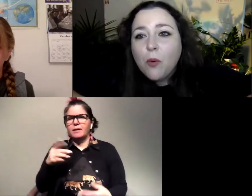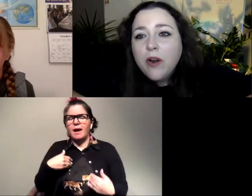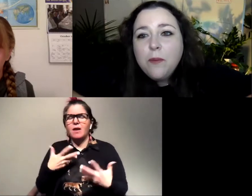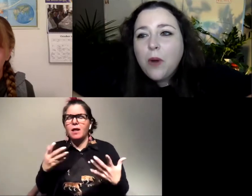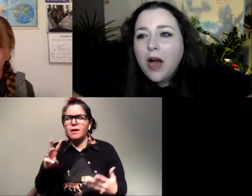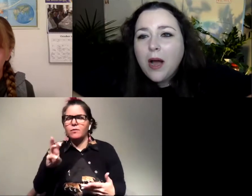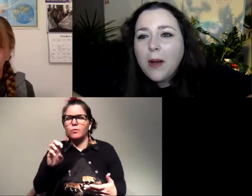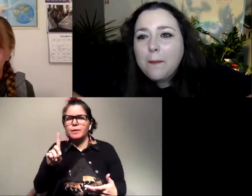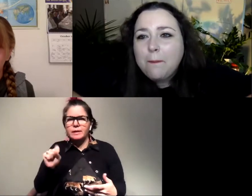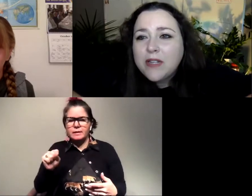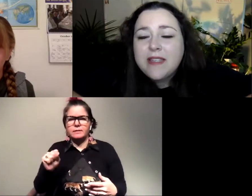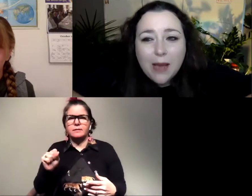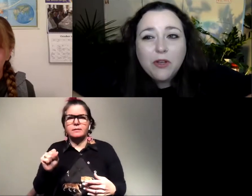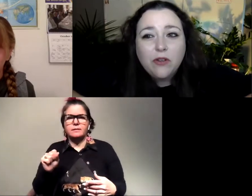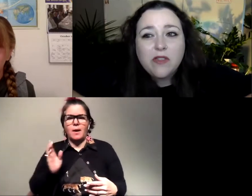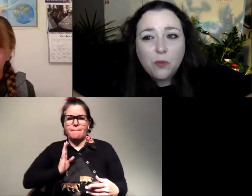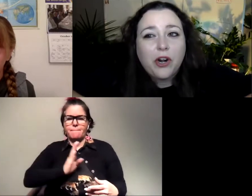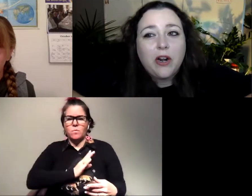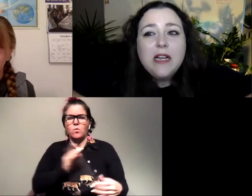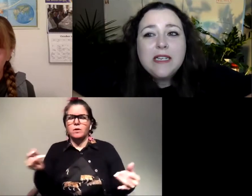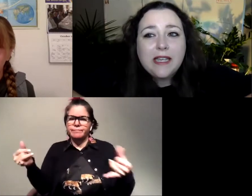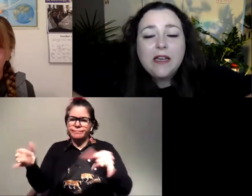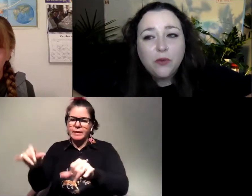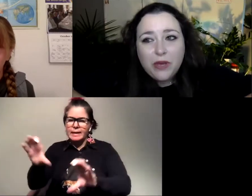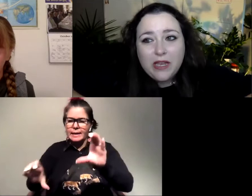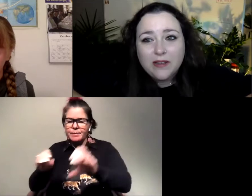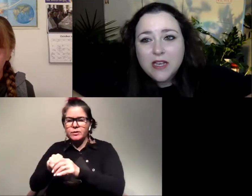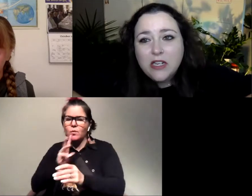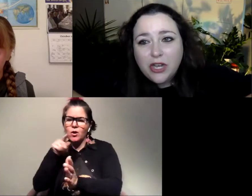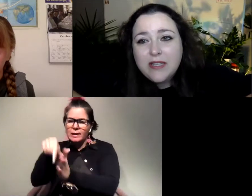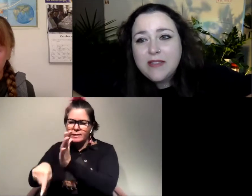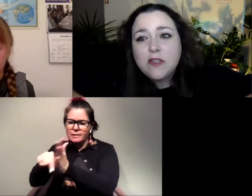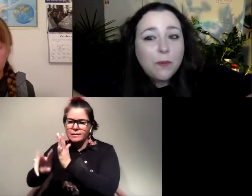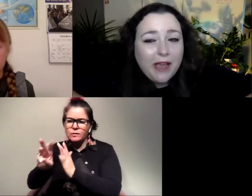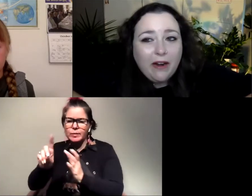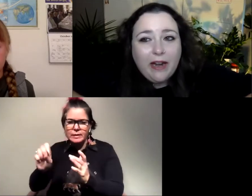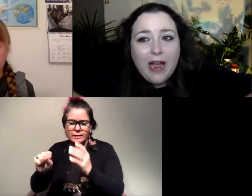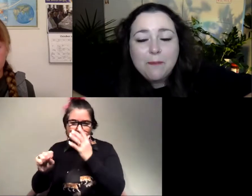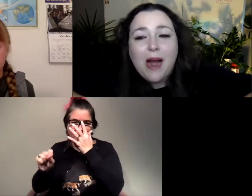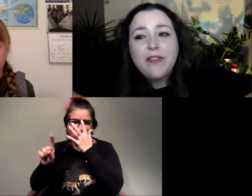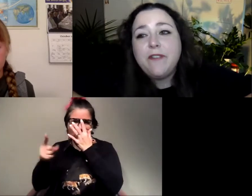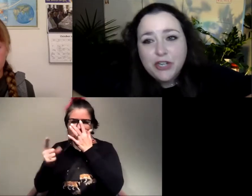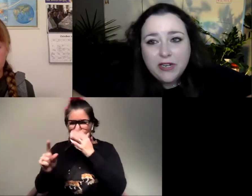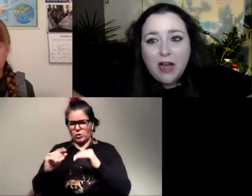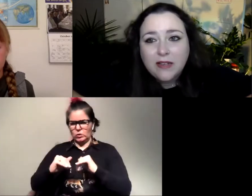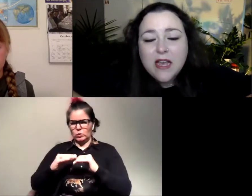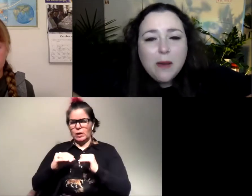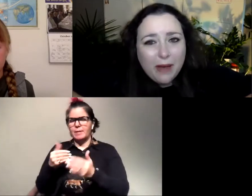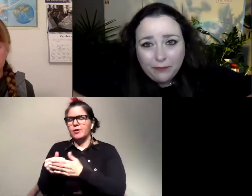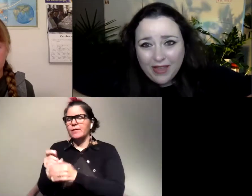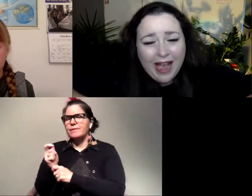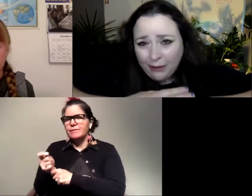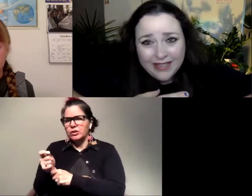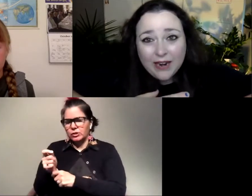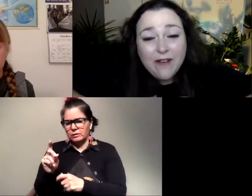The board puts chemicals in the water to kill the weeds just in the swimming area and by the fishing docks.